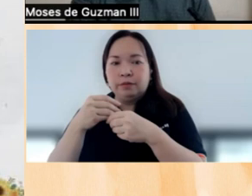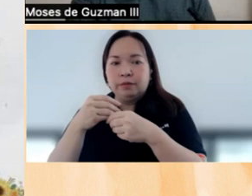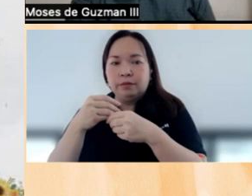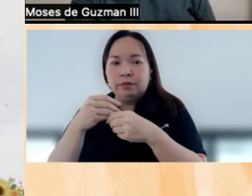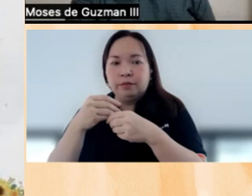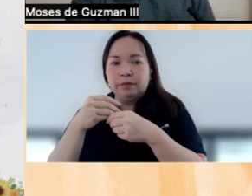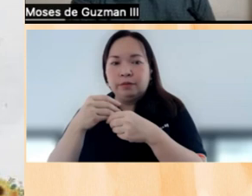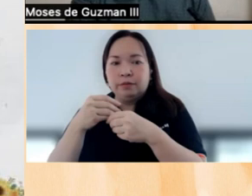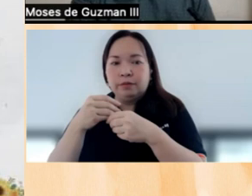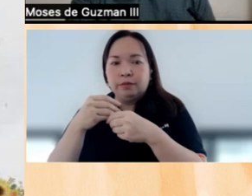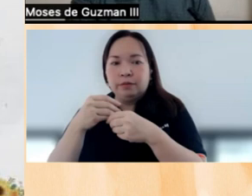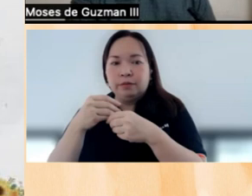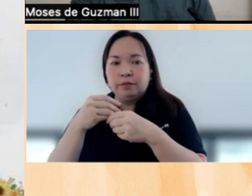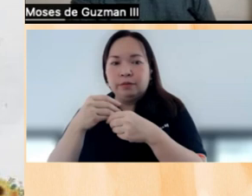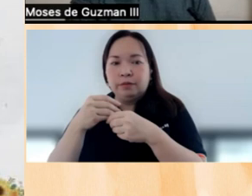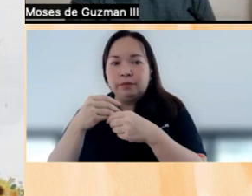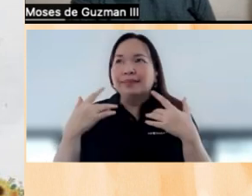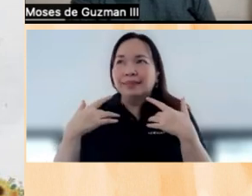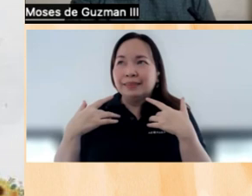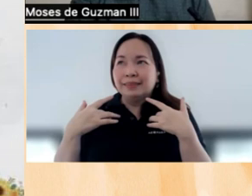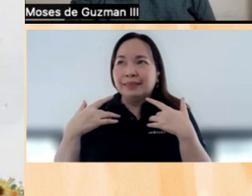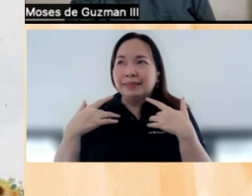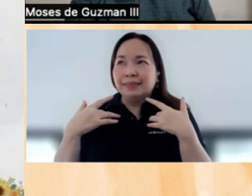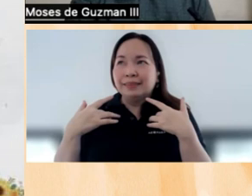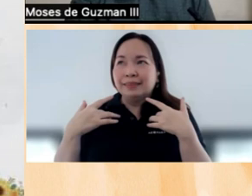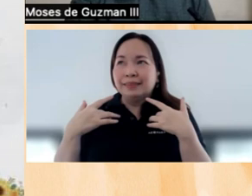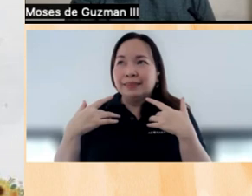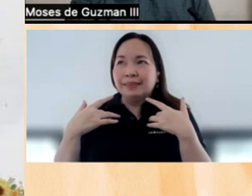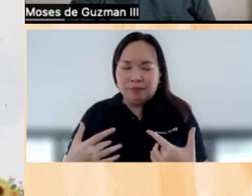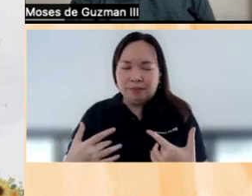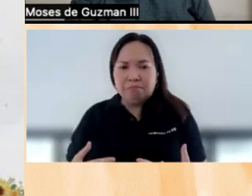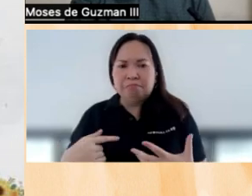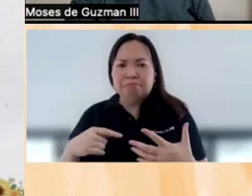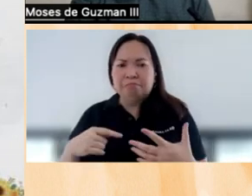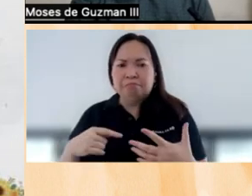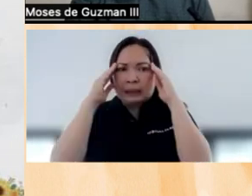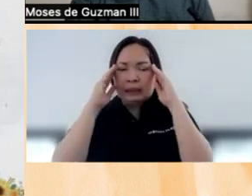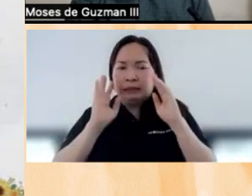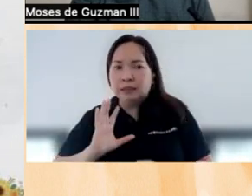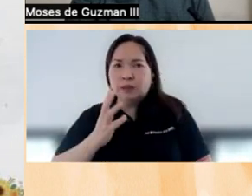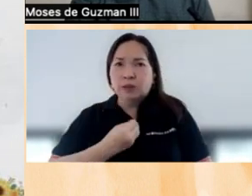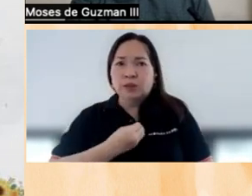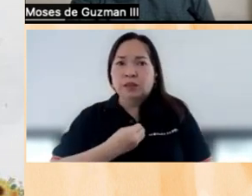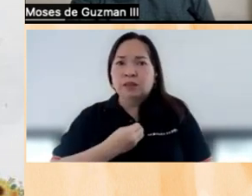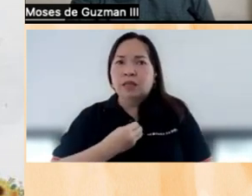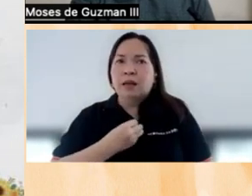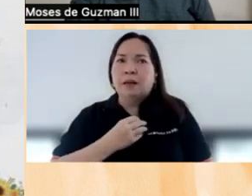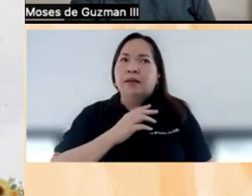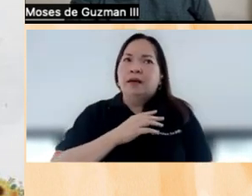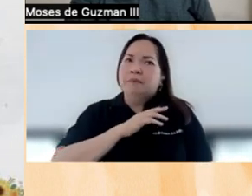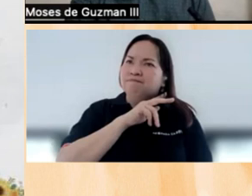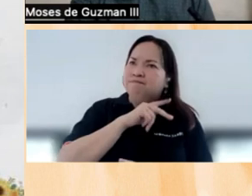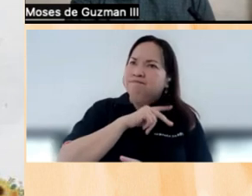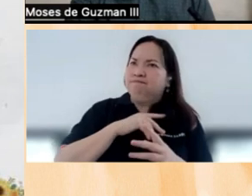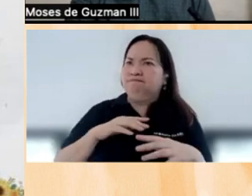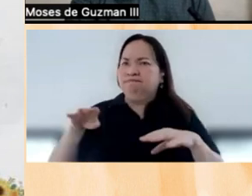and NSSI. There is the availability of information about suicide in the internet, which